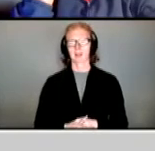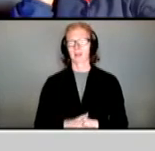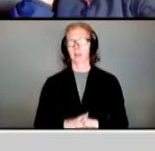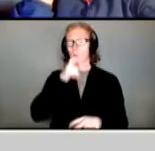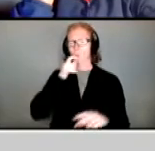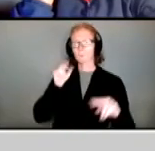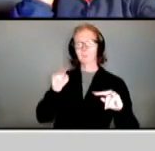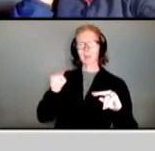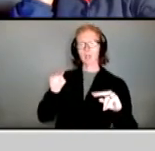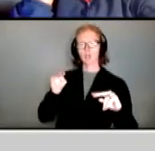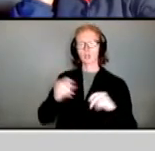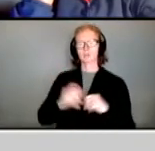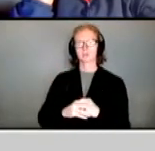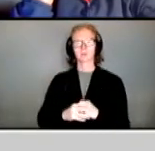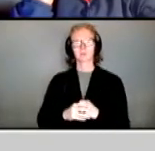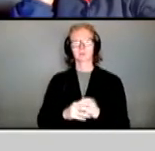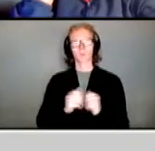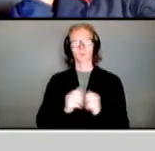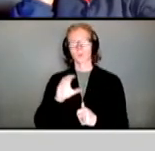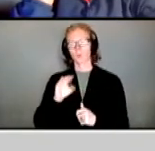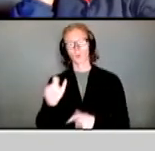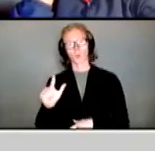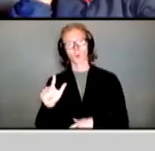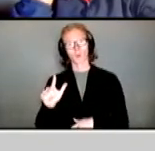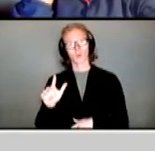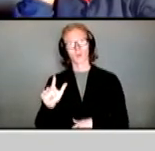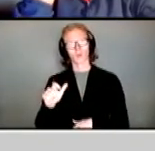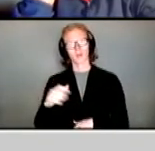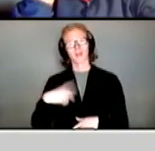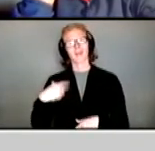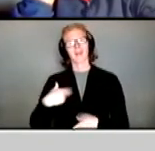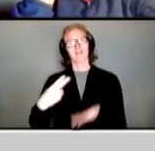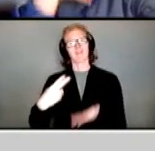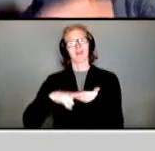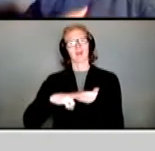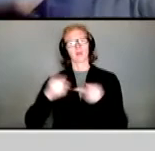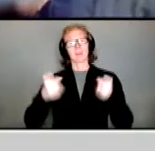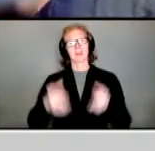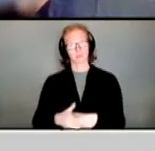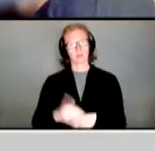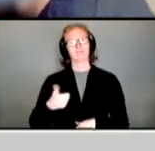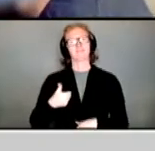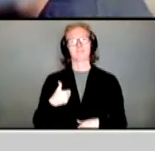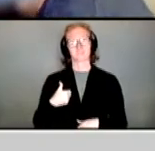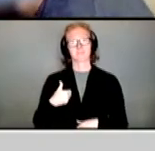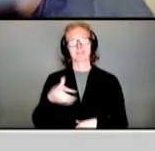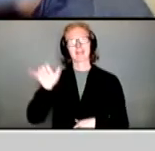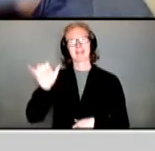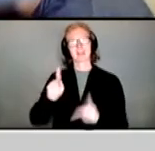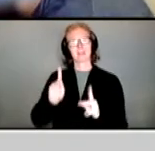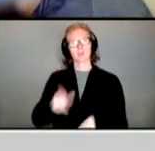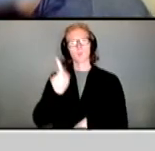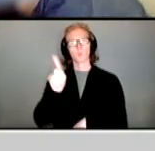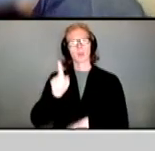like that kind of thing with the COCAL and the contract, there's a contract manager in place, and that person's in the mayor's